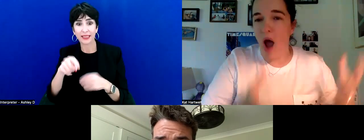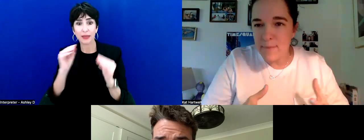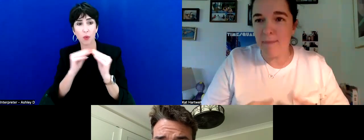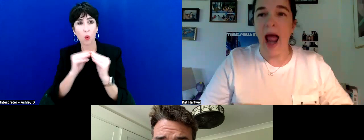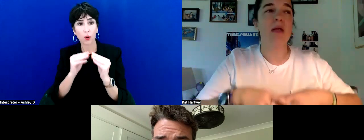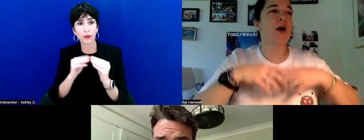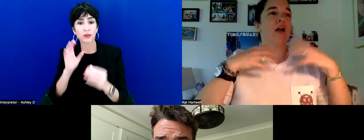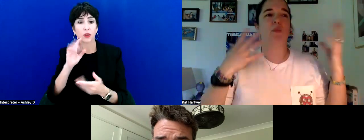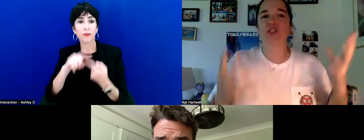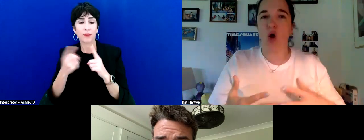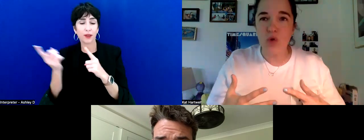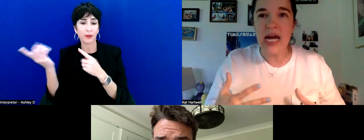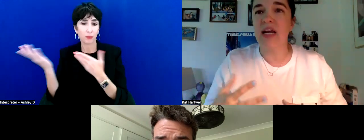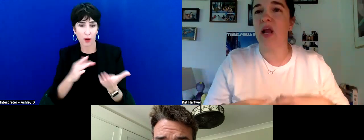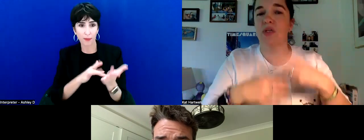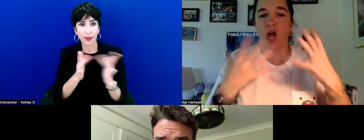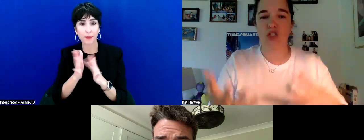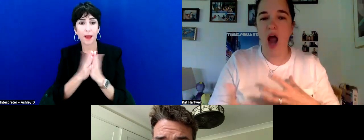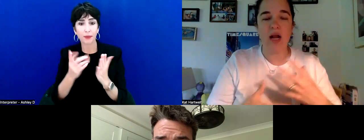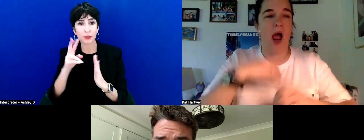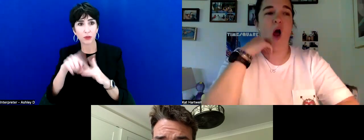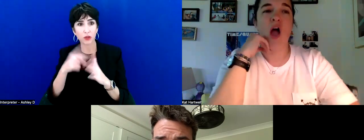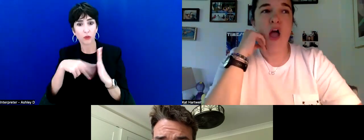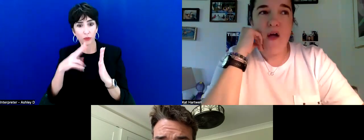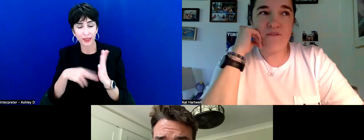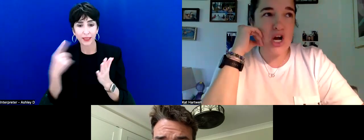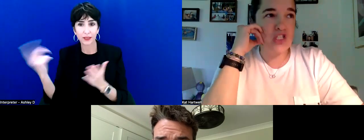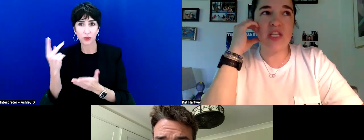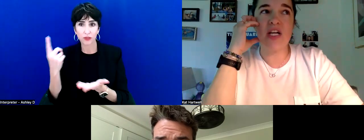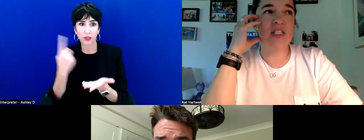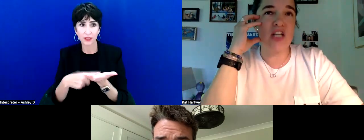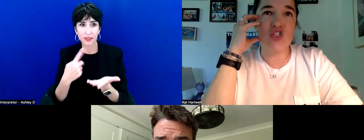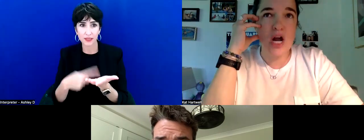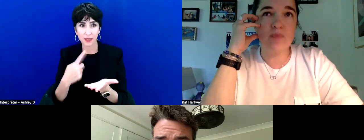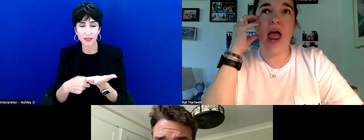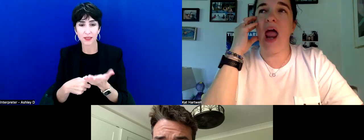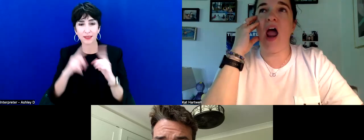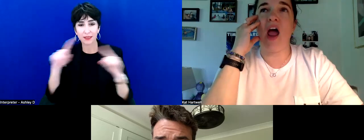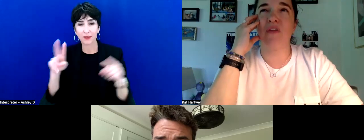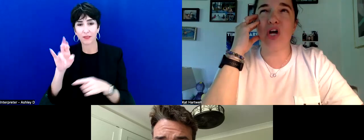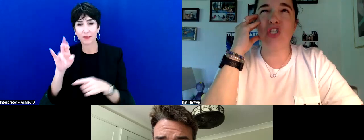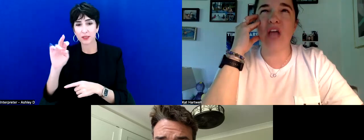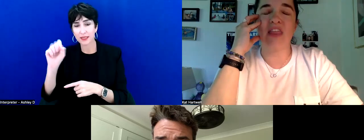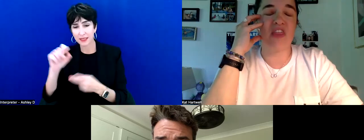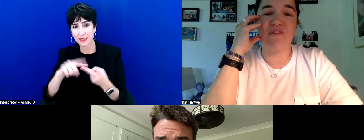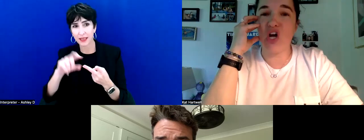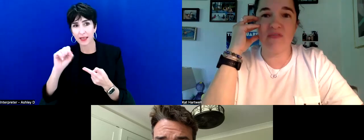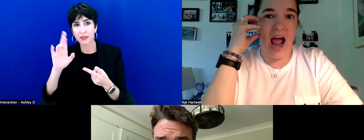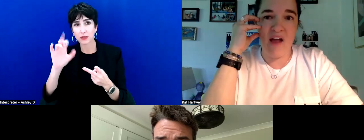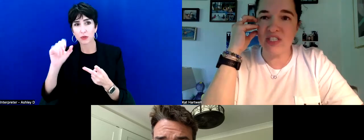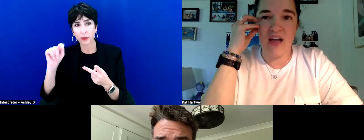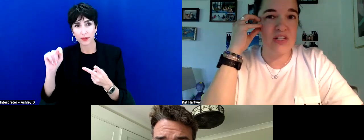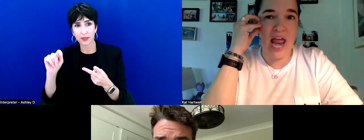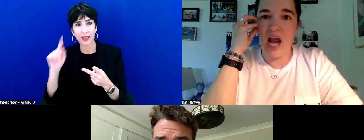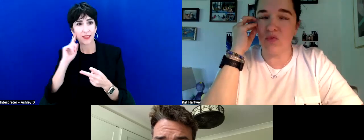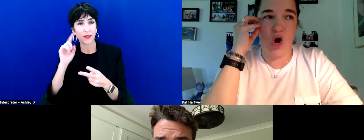she brought me a Bible. We start reading and we start talking about birthdays and script. And I did the first